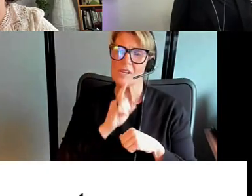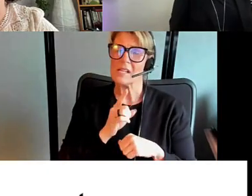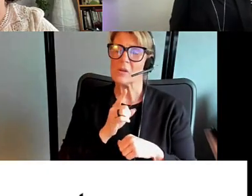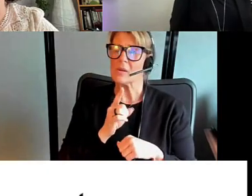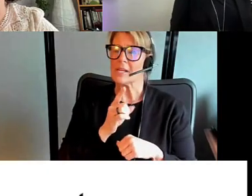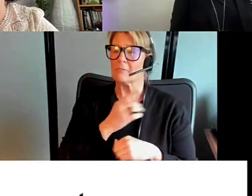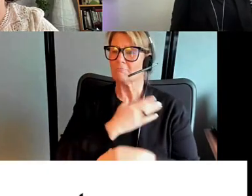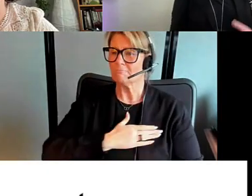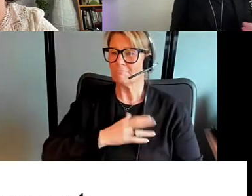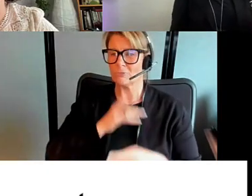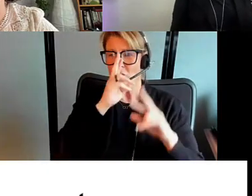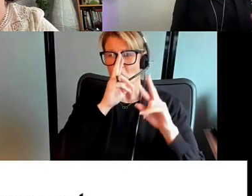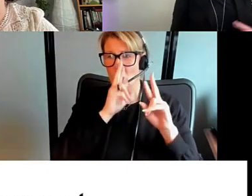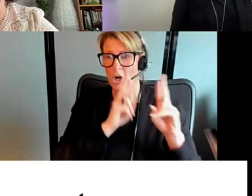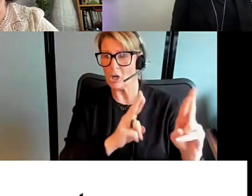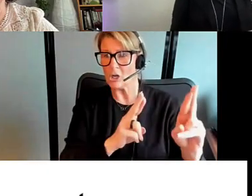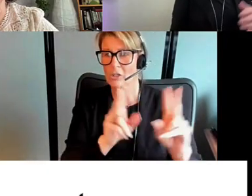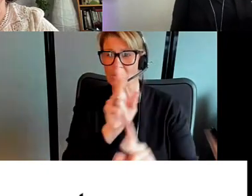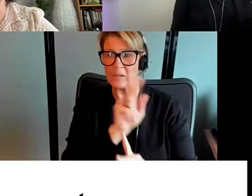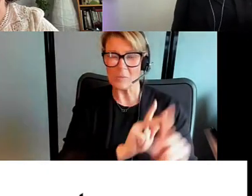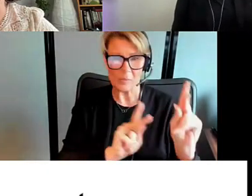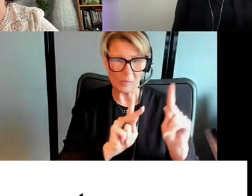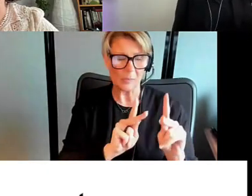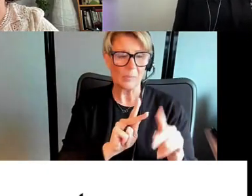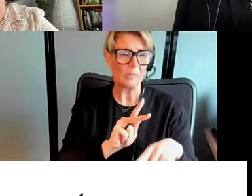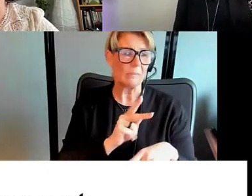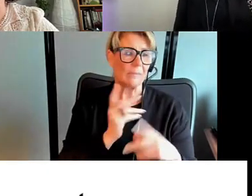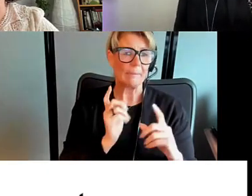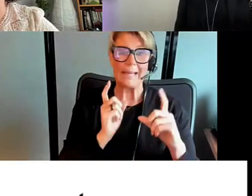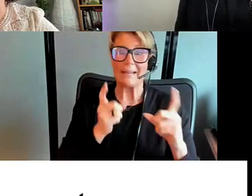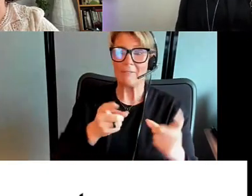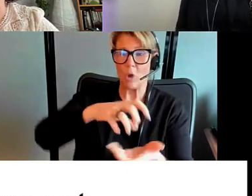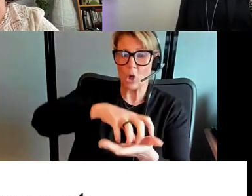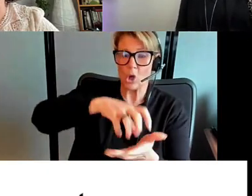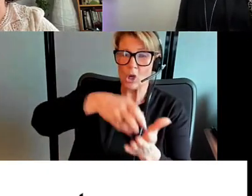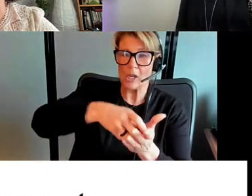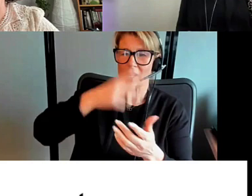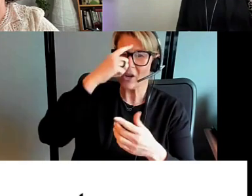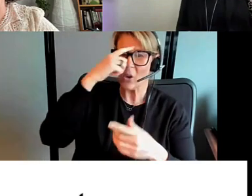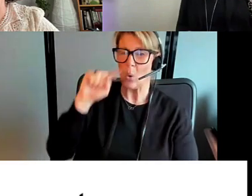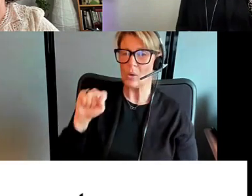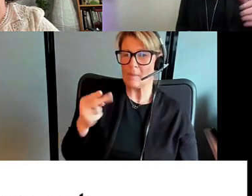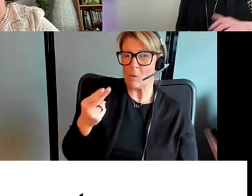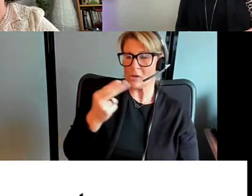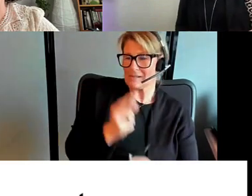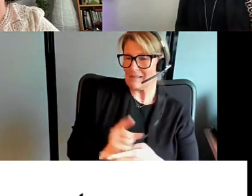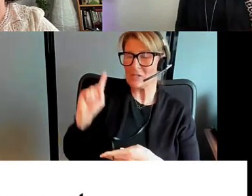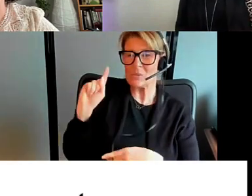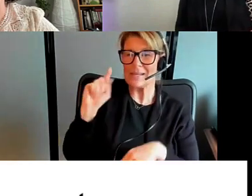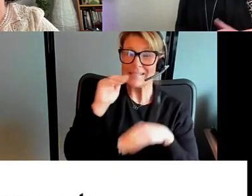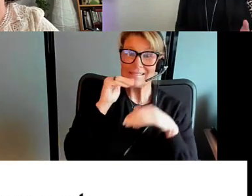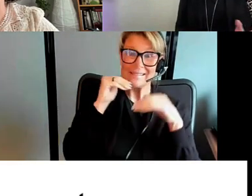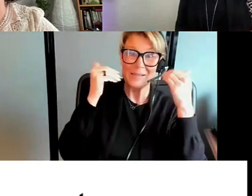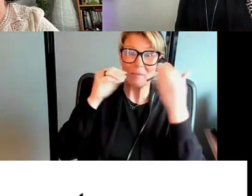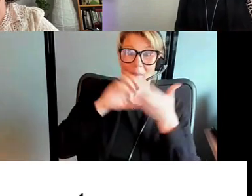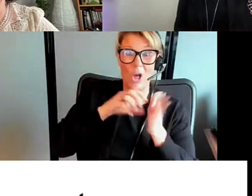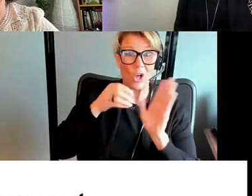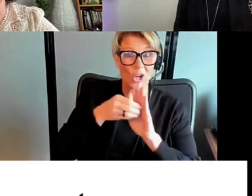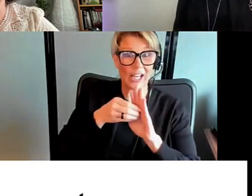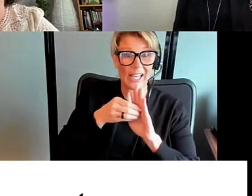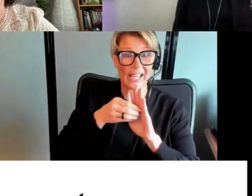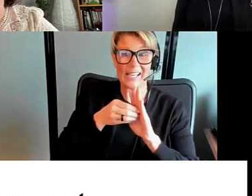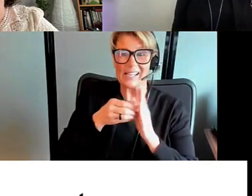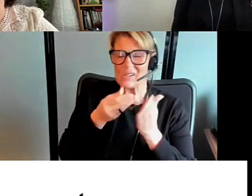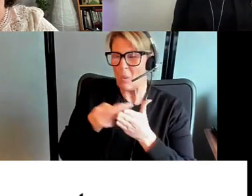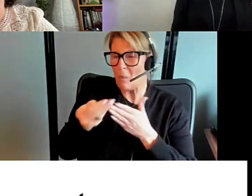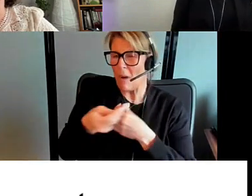and to give them something like a cookie, like Smile Cookie Week was last week. It's not a big